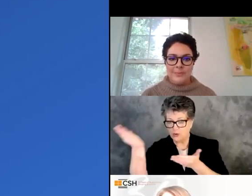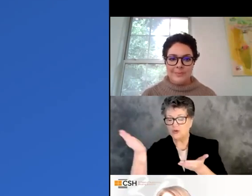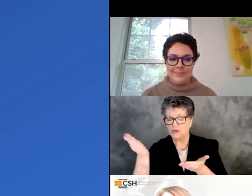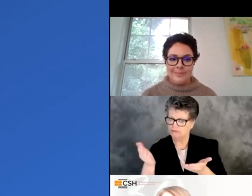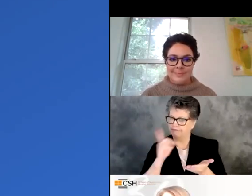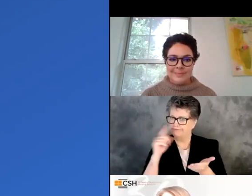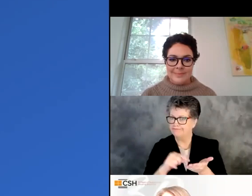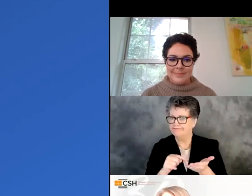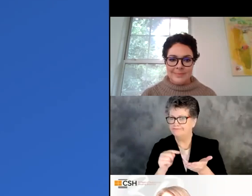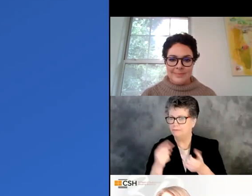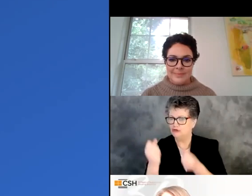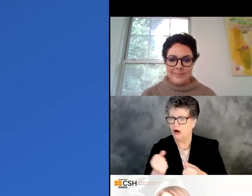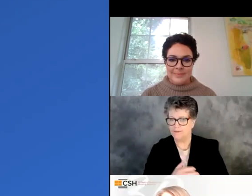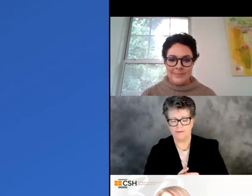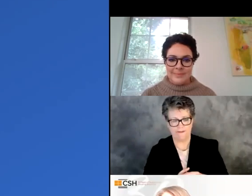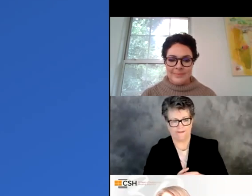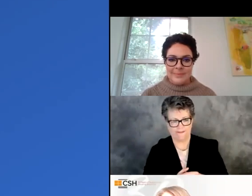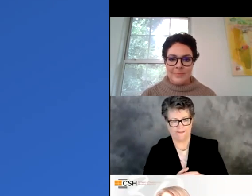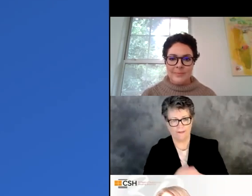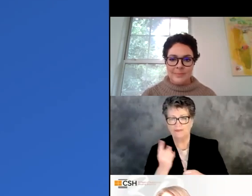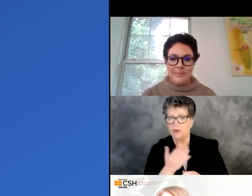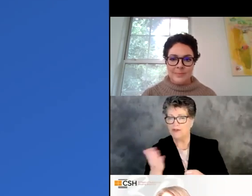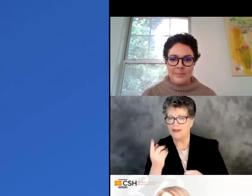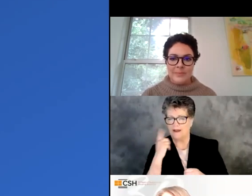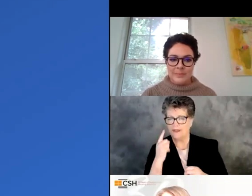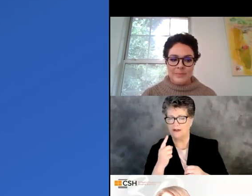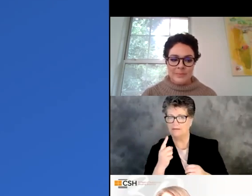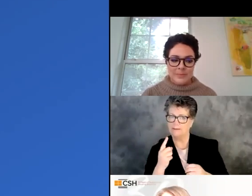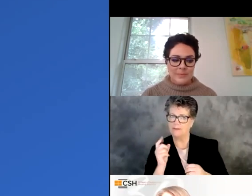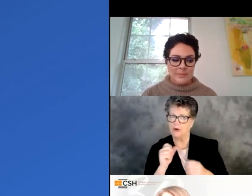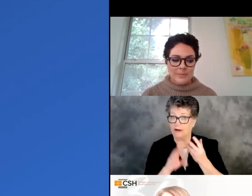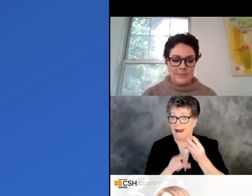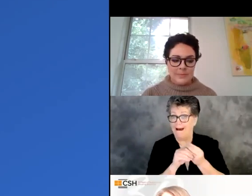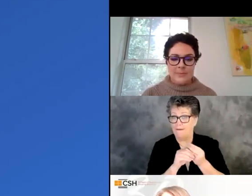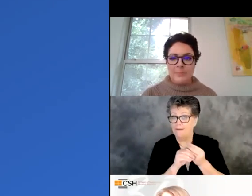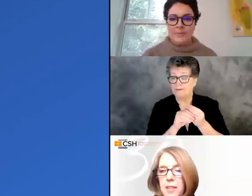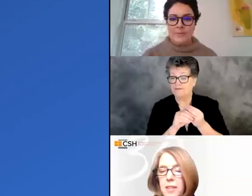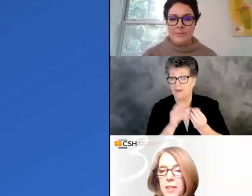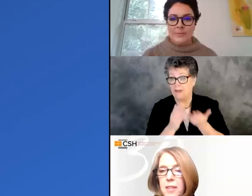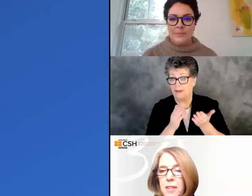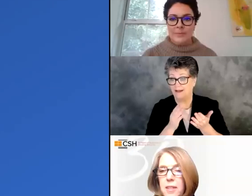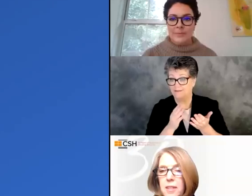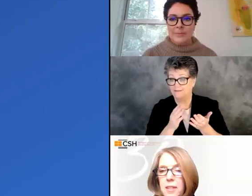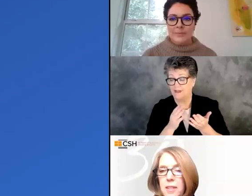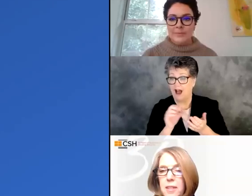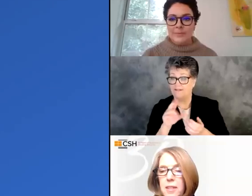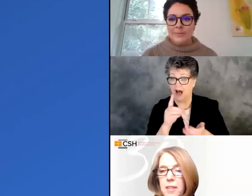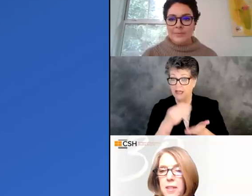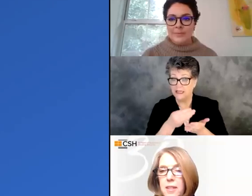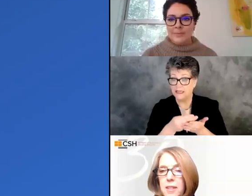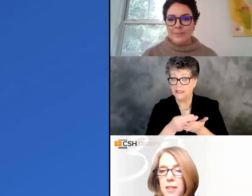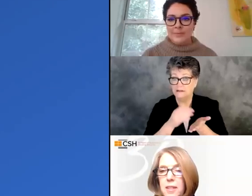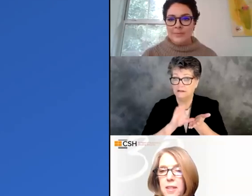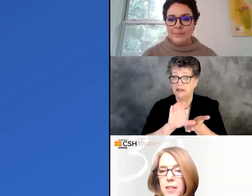really strong. One thing that I think could be supplemented with it is kind of a fund that can be used to